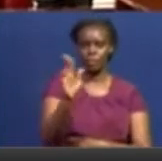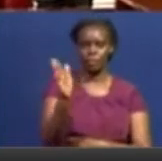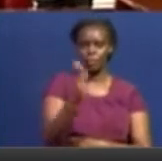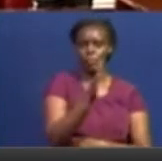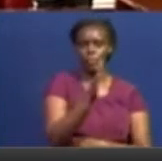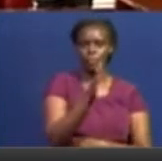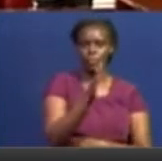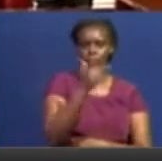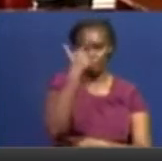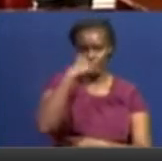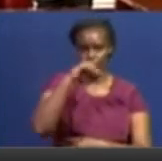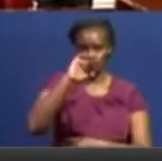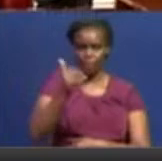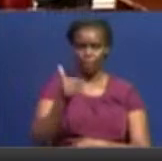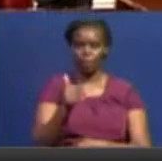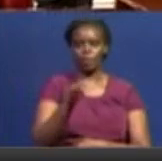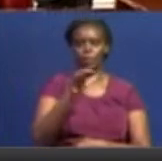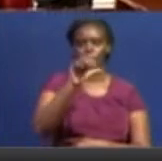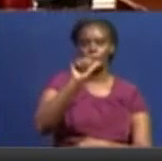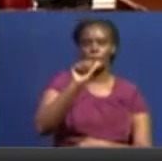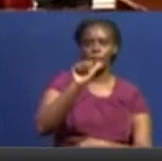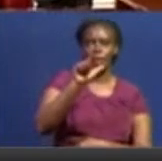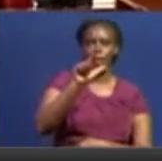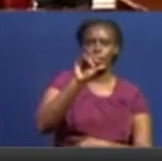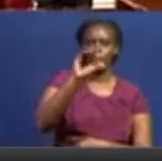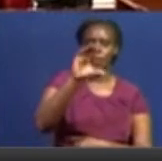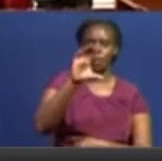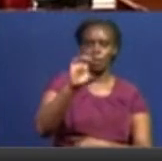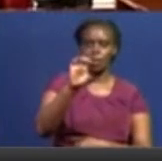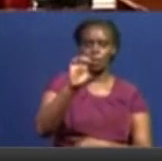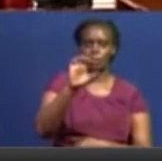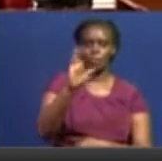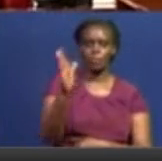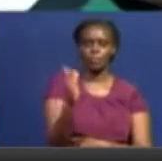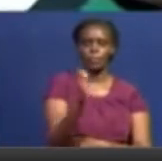Thika Town Alice Wamboi Nganga.